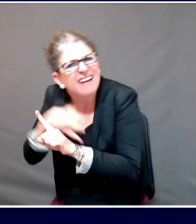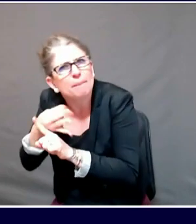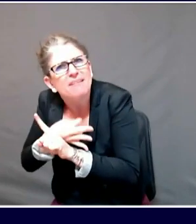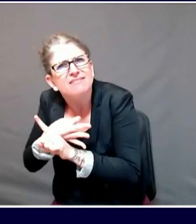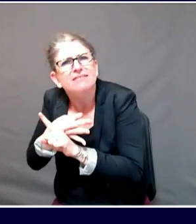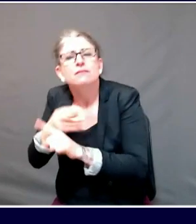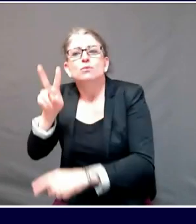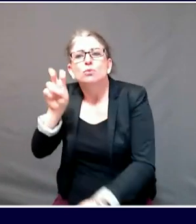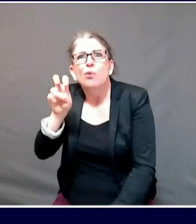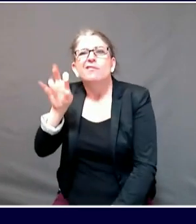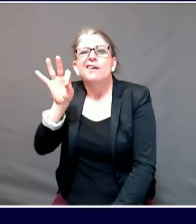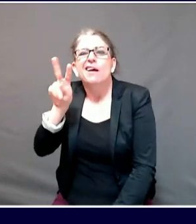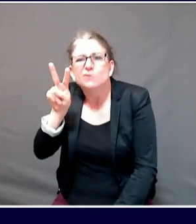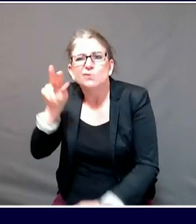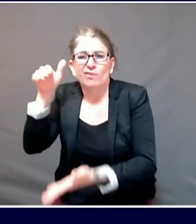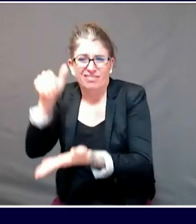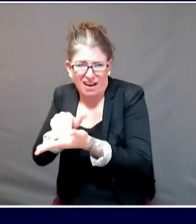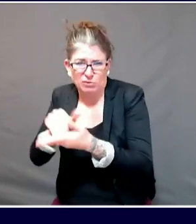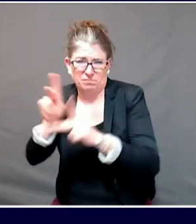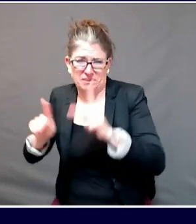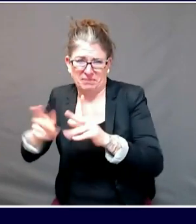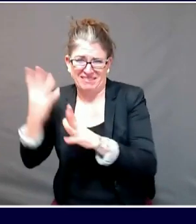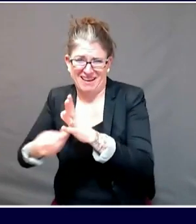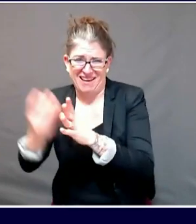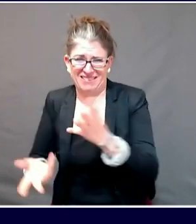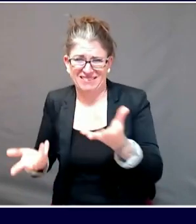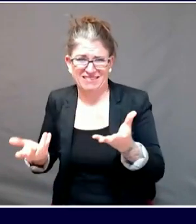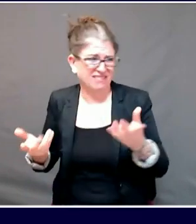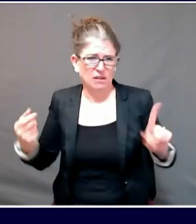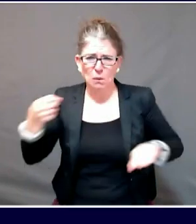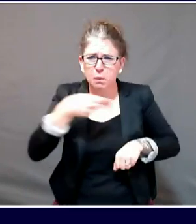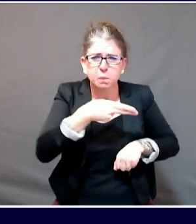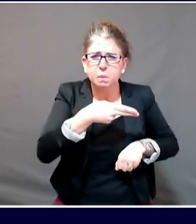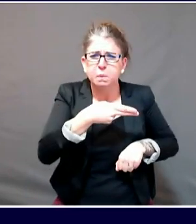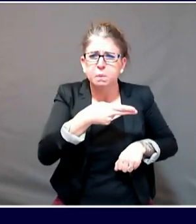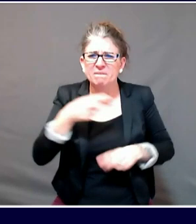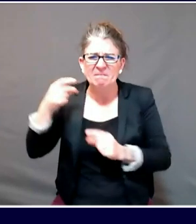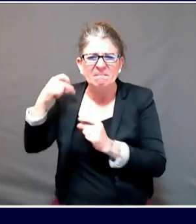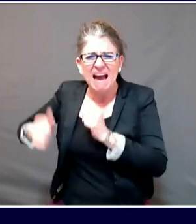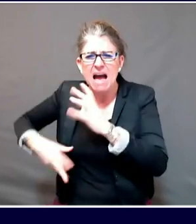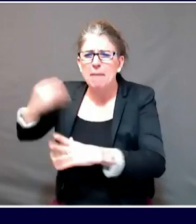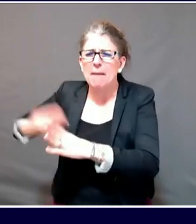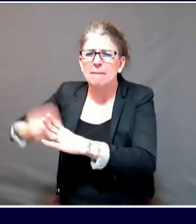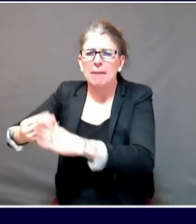16,349 individuals who have been diagnosed with COVID-19, an increase of